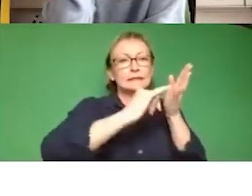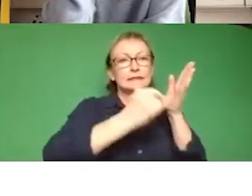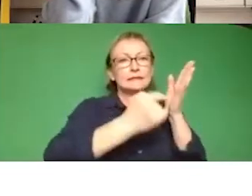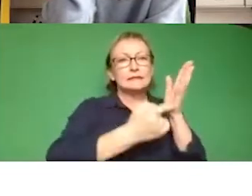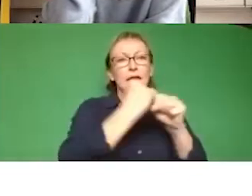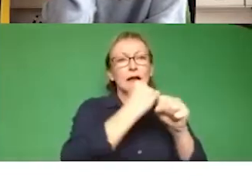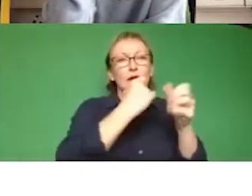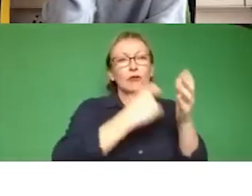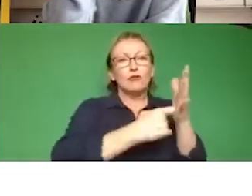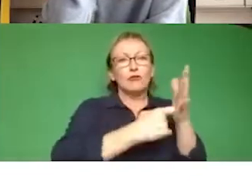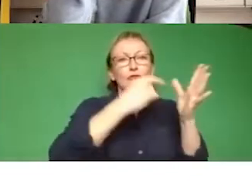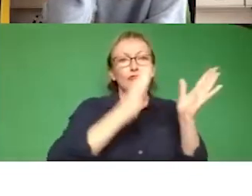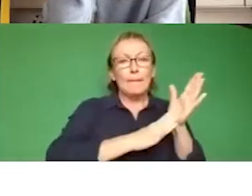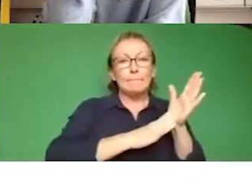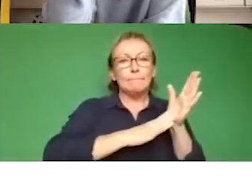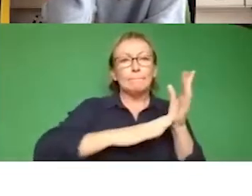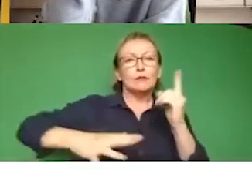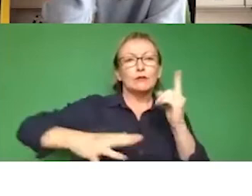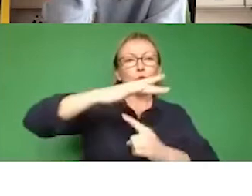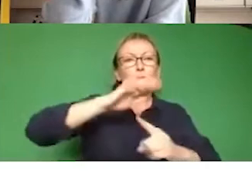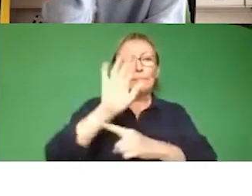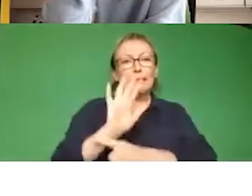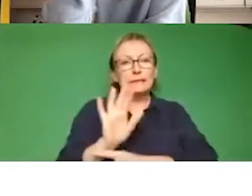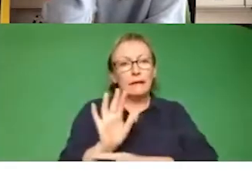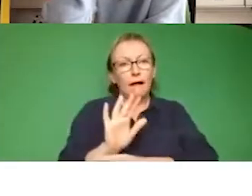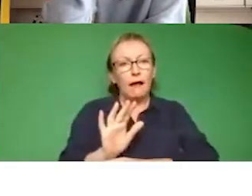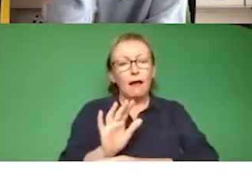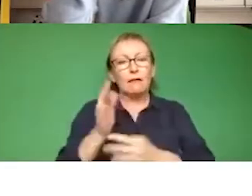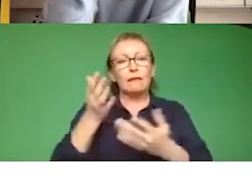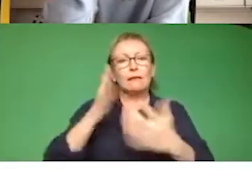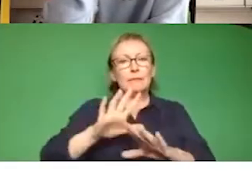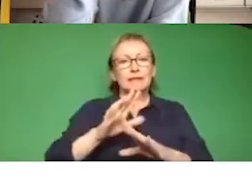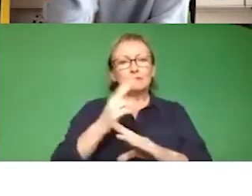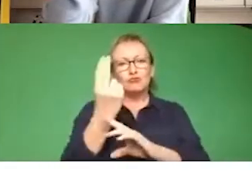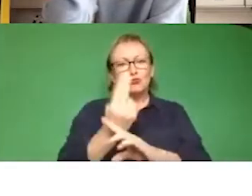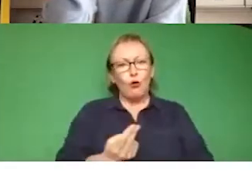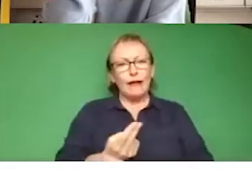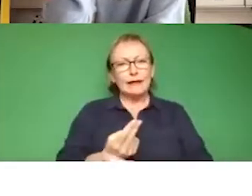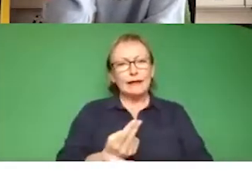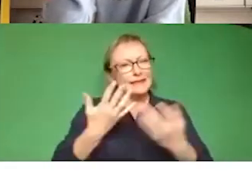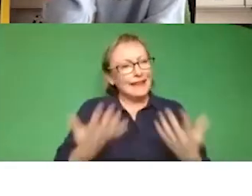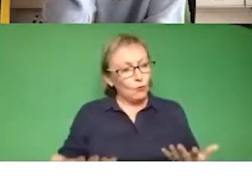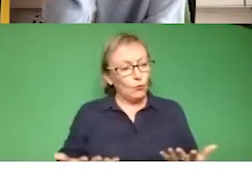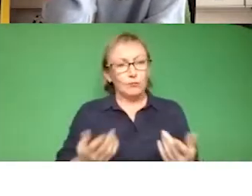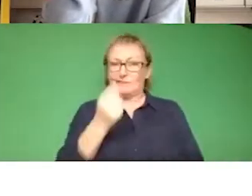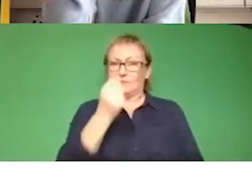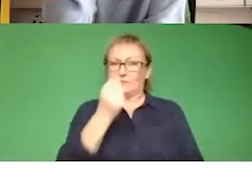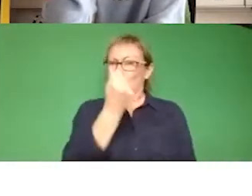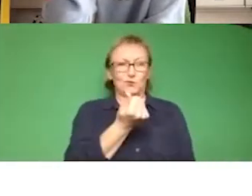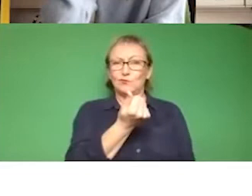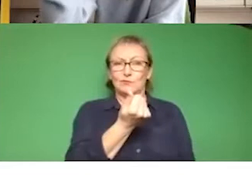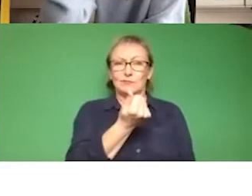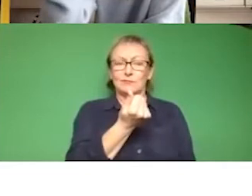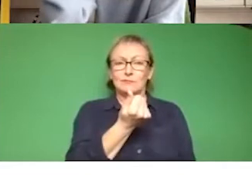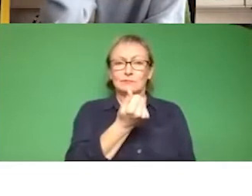And but it's people don't draw as much these days. And it's just something we